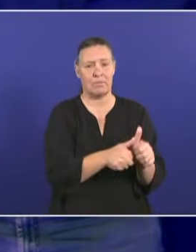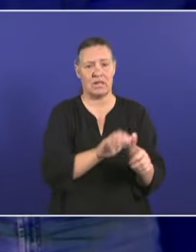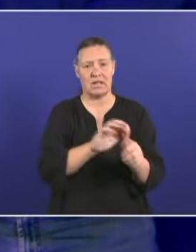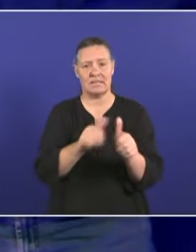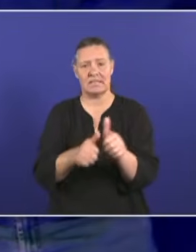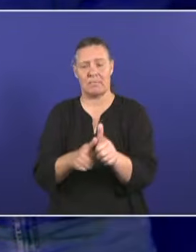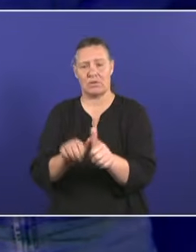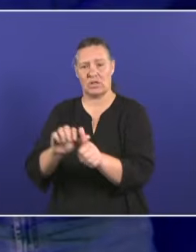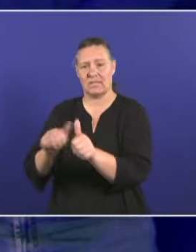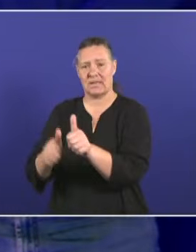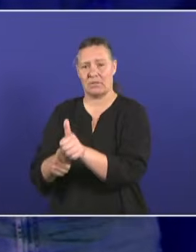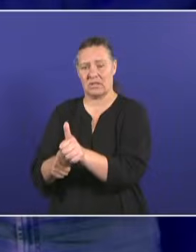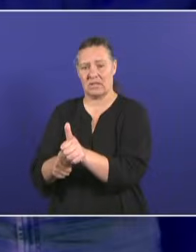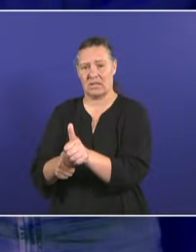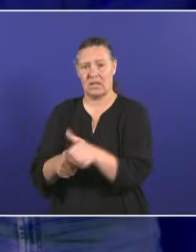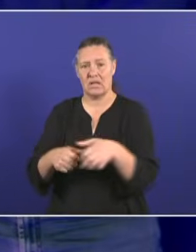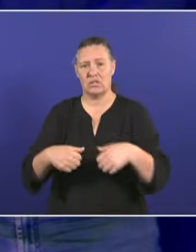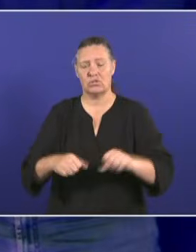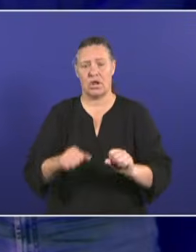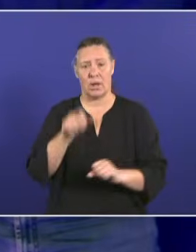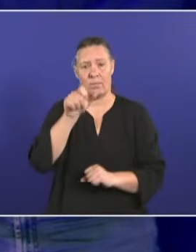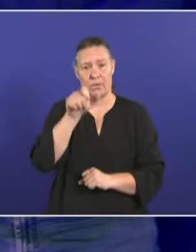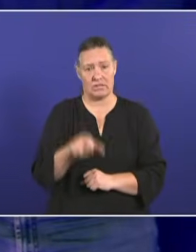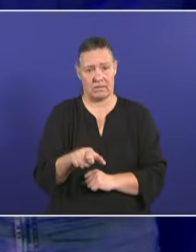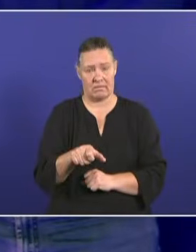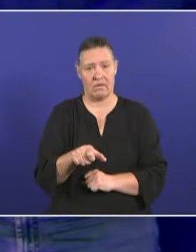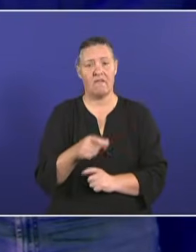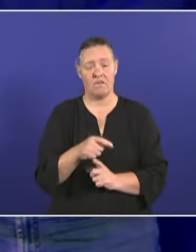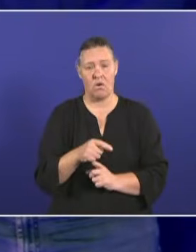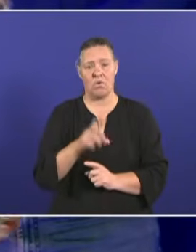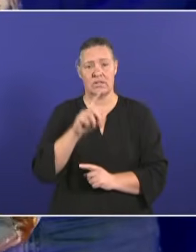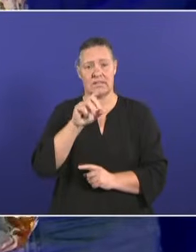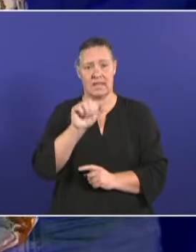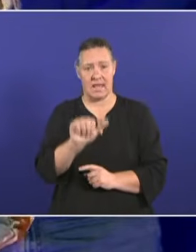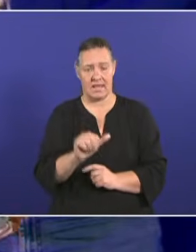federal chairpersons of the Democratic Alliance.